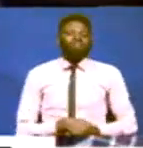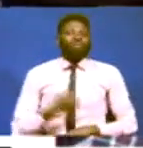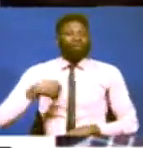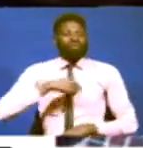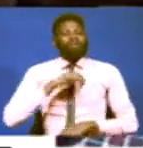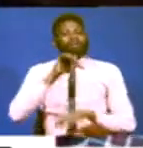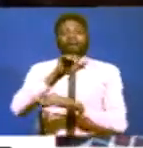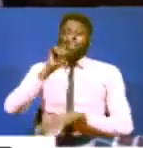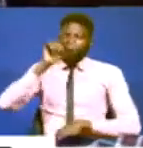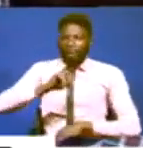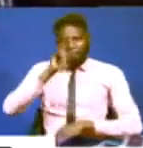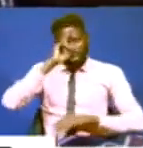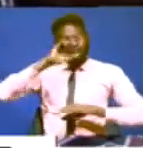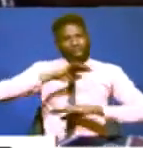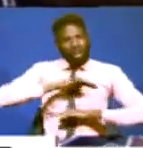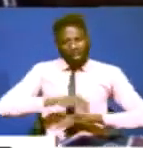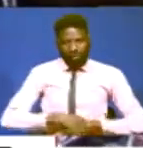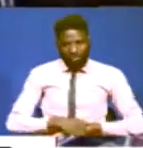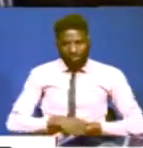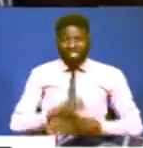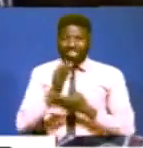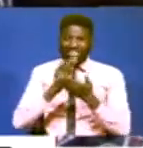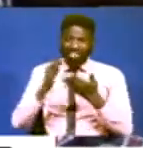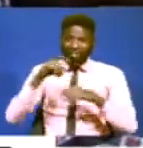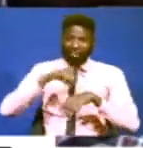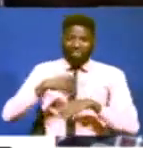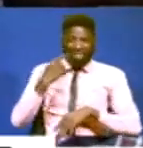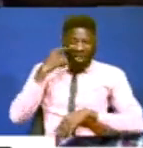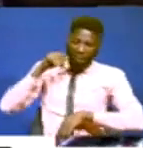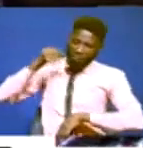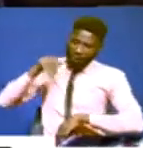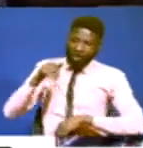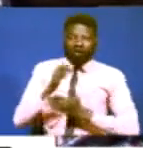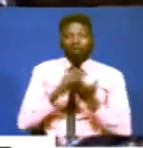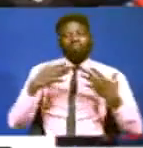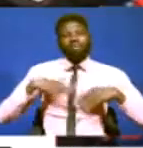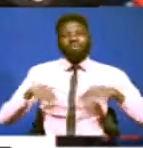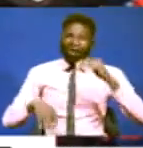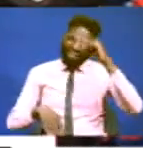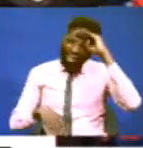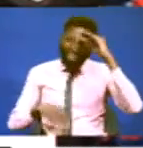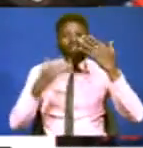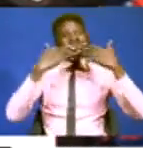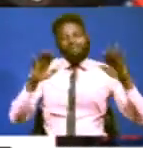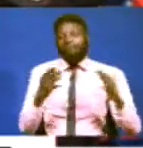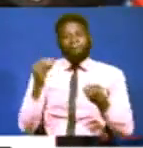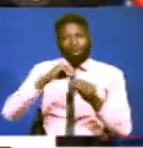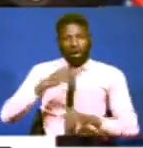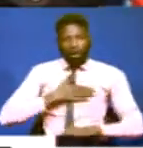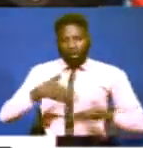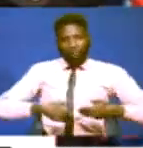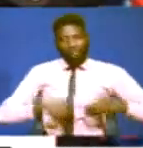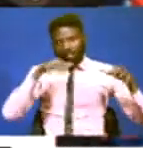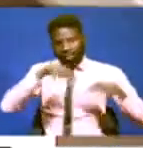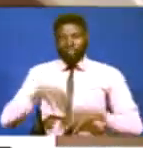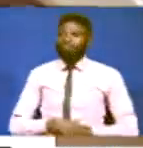kutosha. Unapata hata asubuhi mapema kuna watu already wamelewa na ukiangalia sana vijana wetu ndio wanaumia. Elsewhere, United Methodist